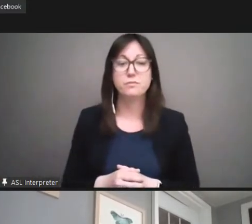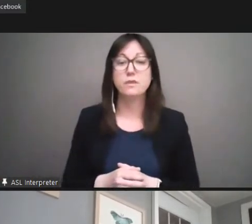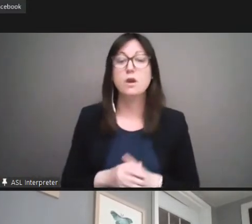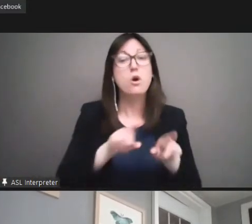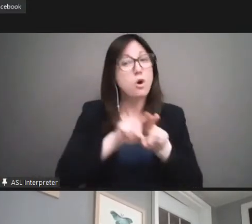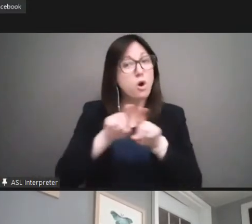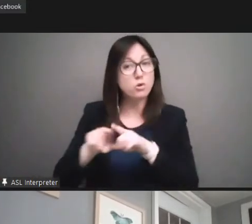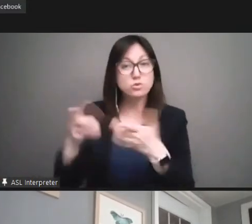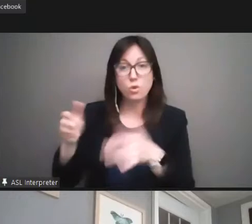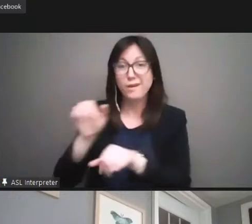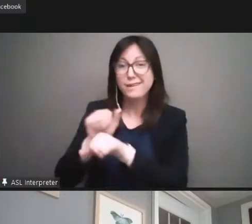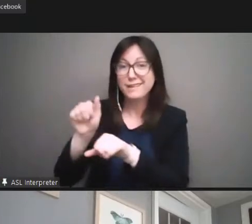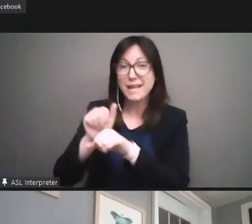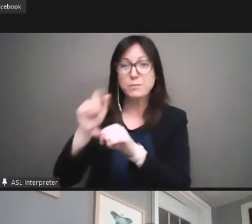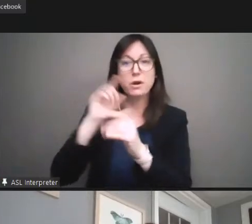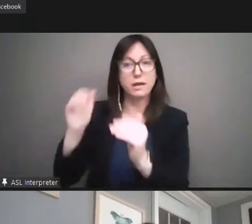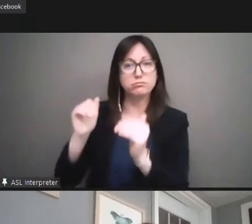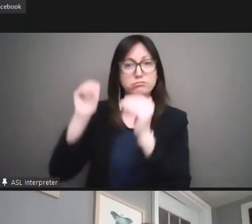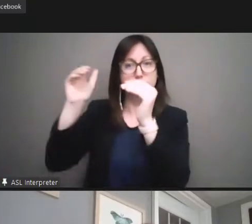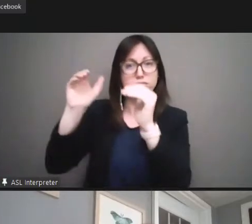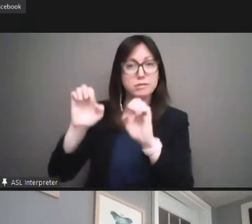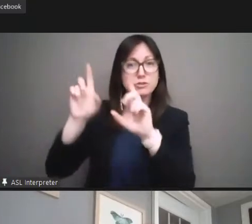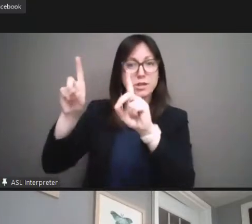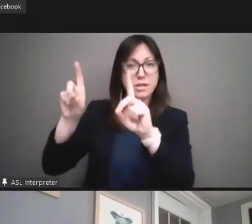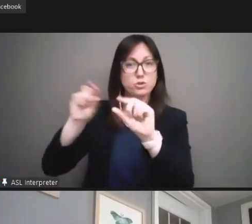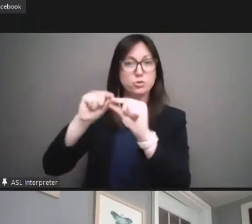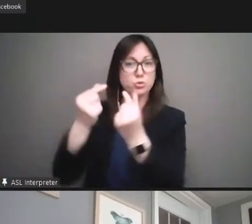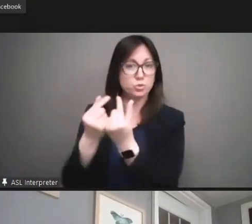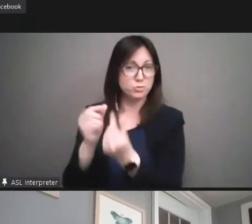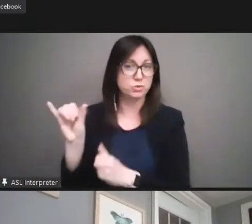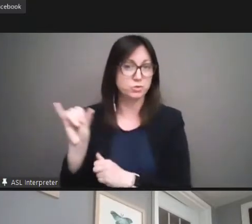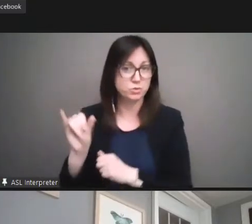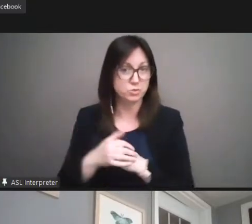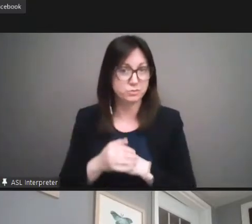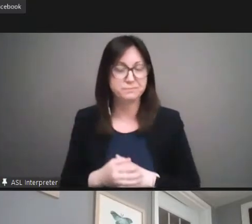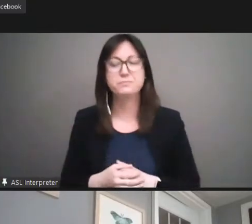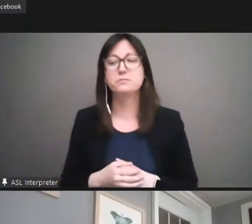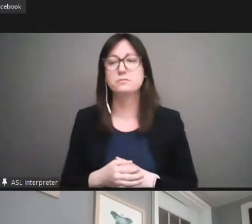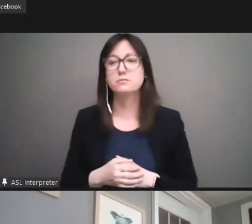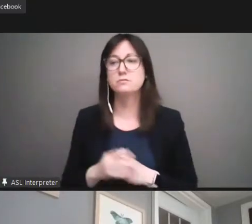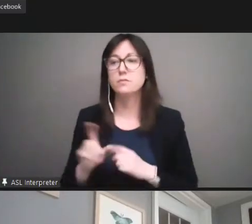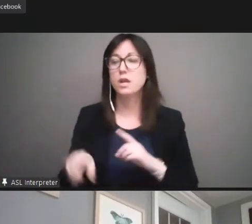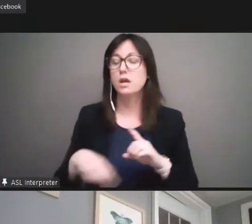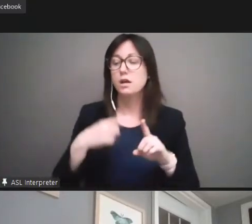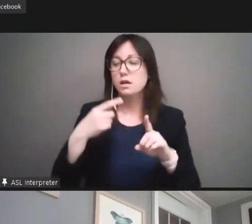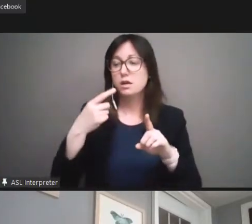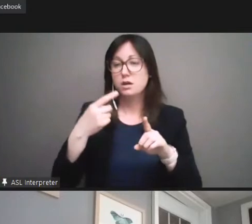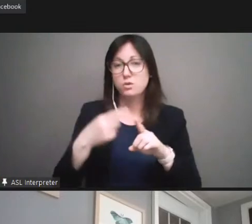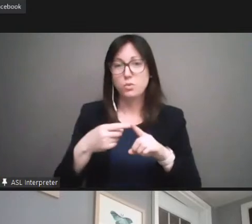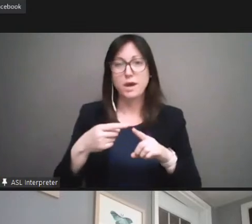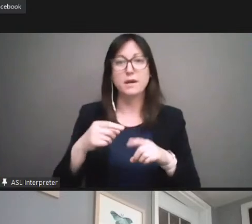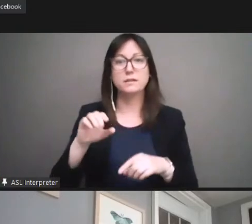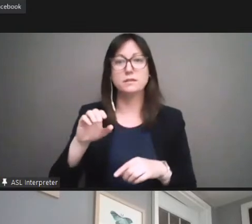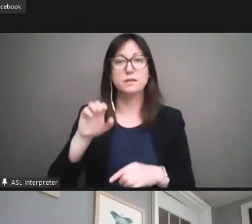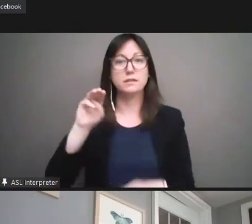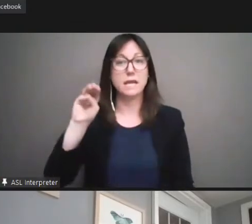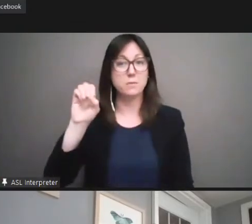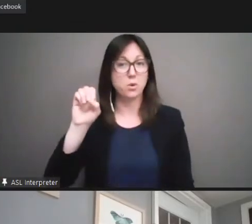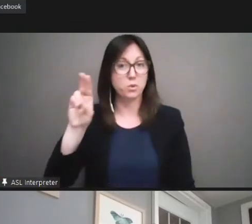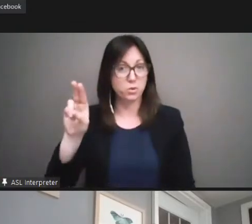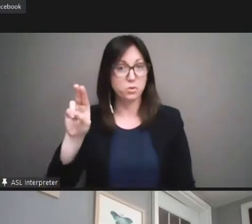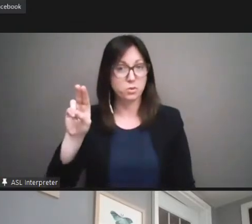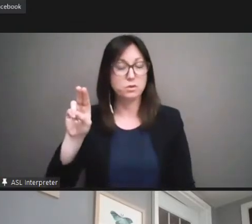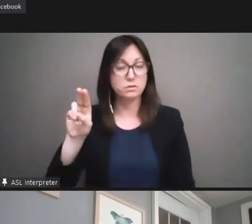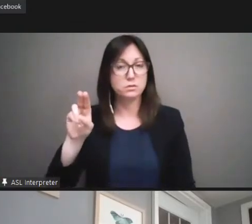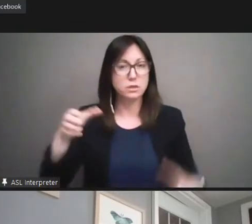and advanced education. And during discussions for the Memorandum of